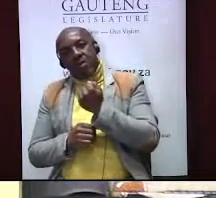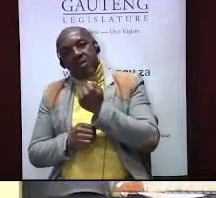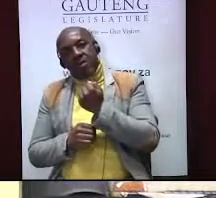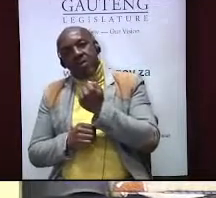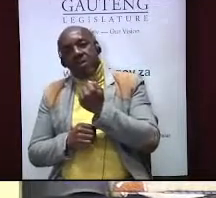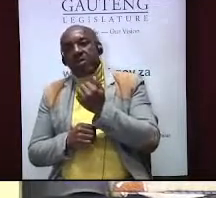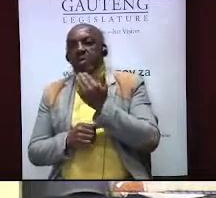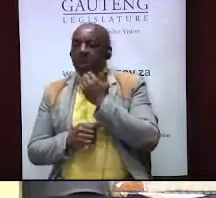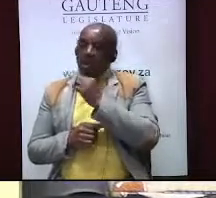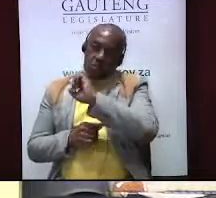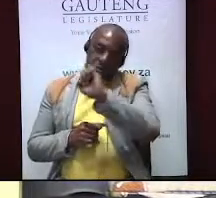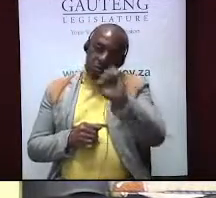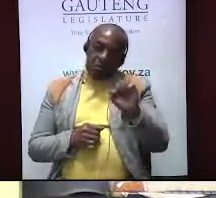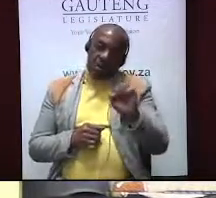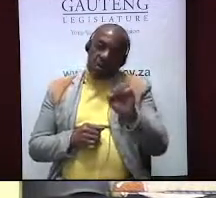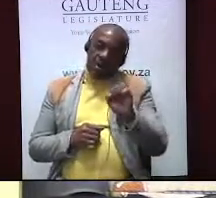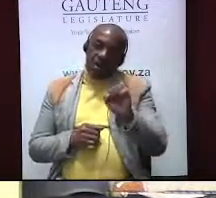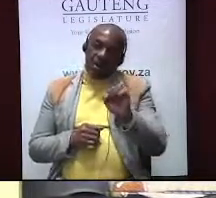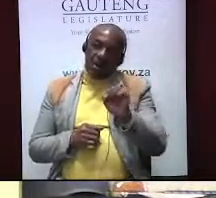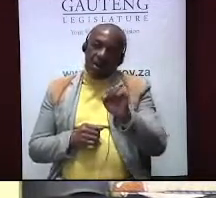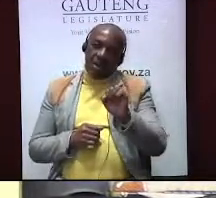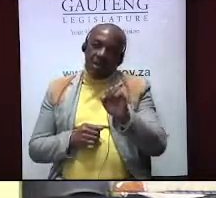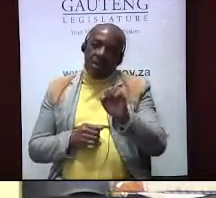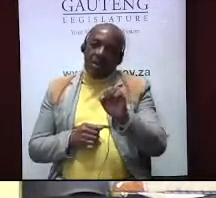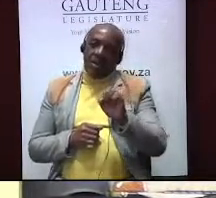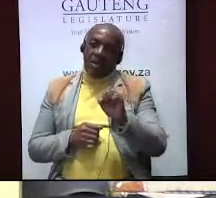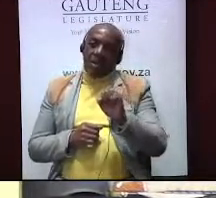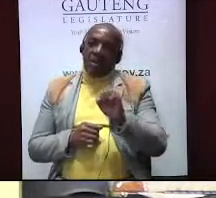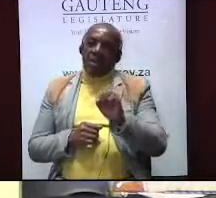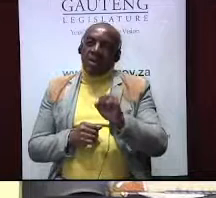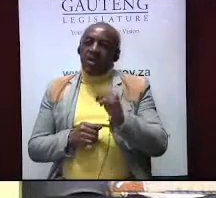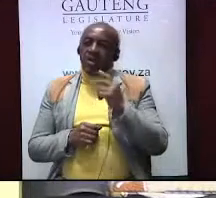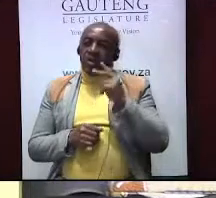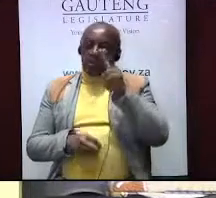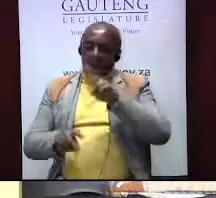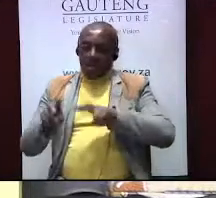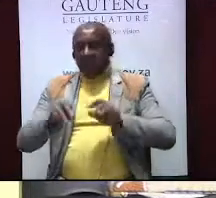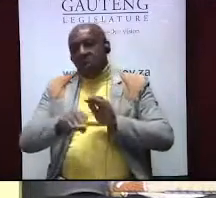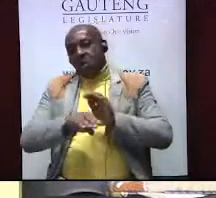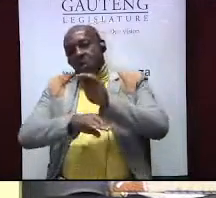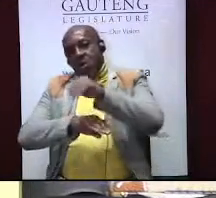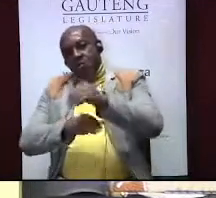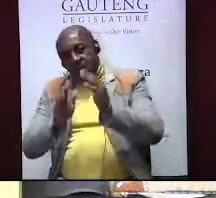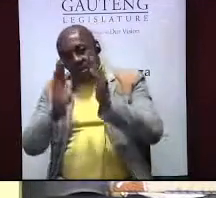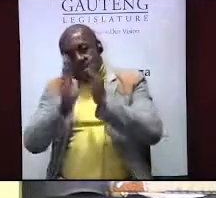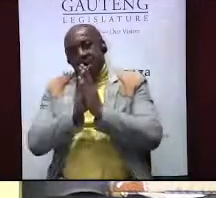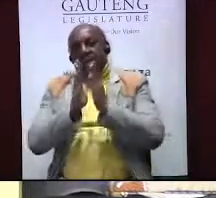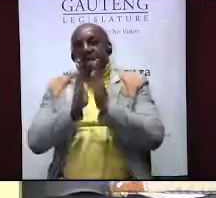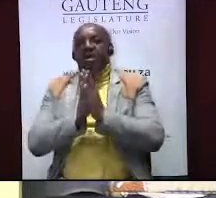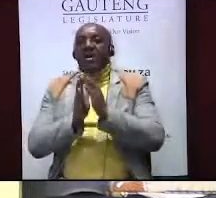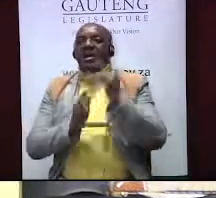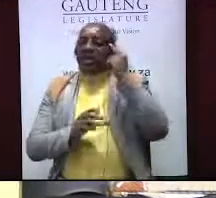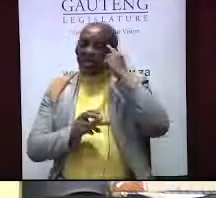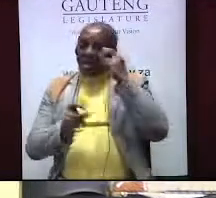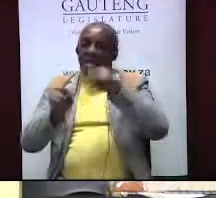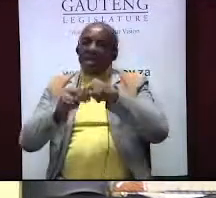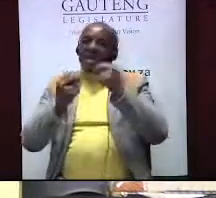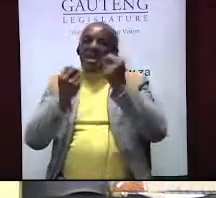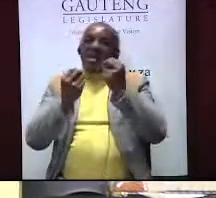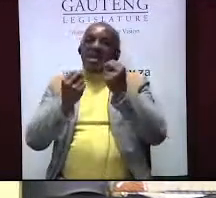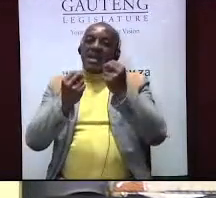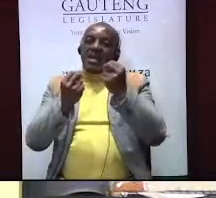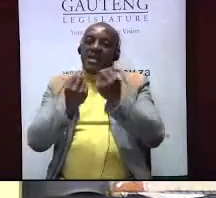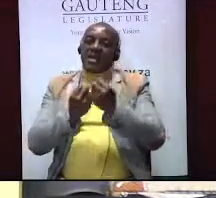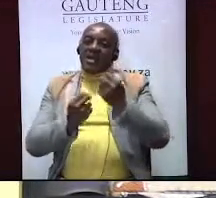to yourselves for having overlooked the opening prayer, but I thought the national anthem